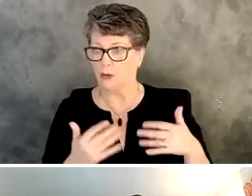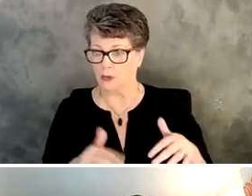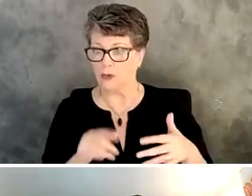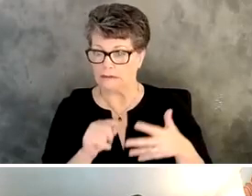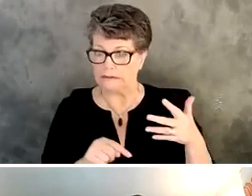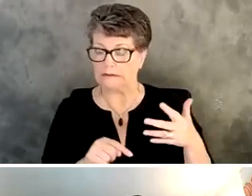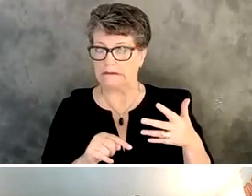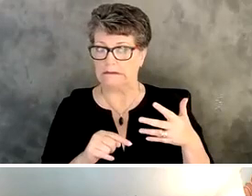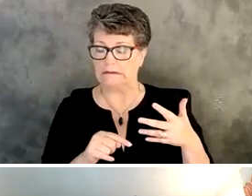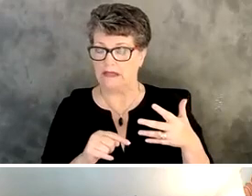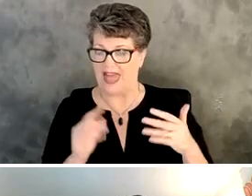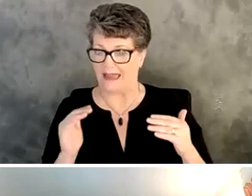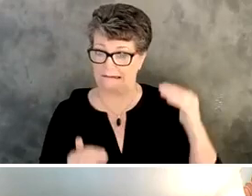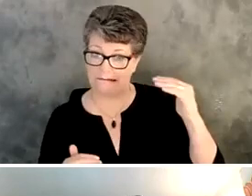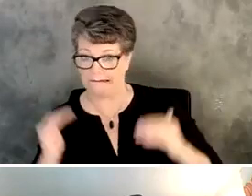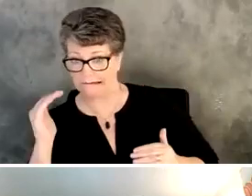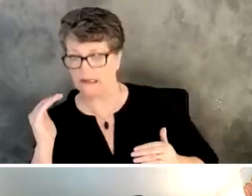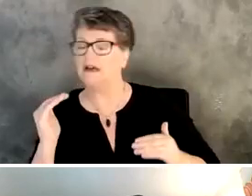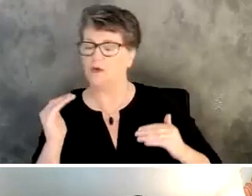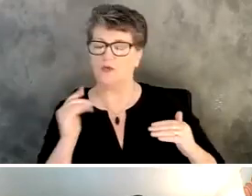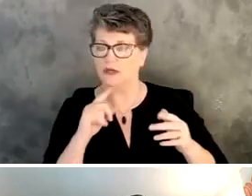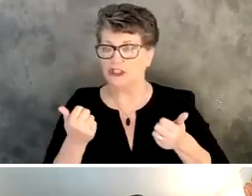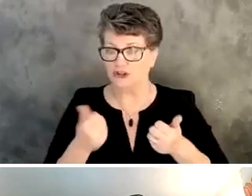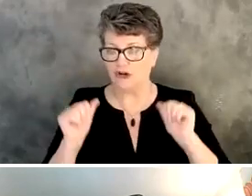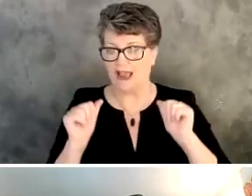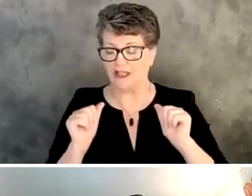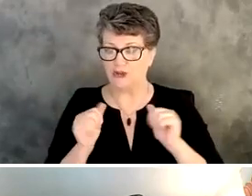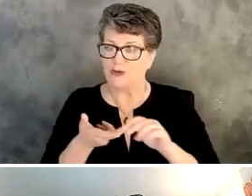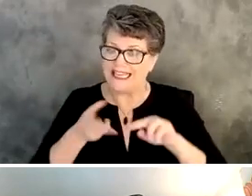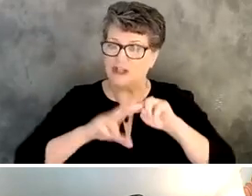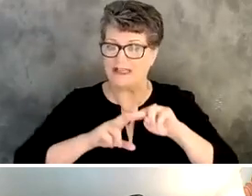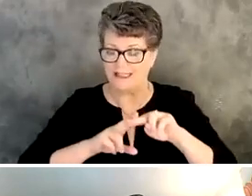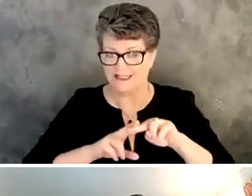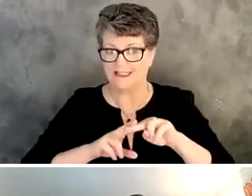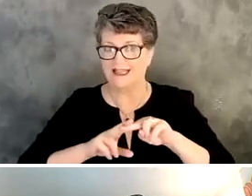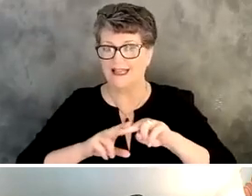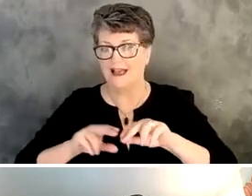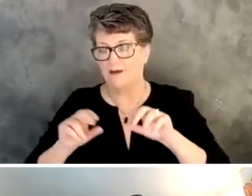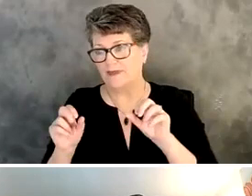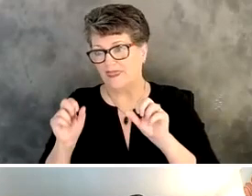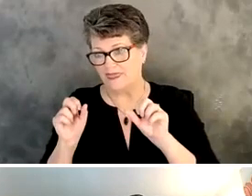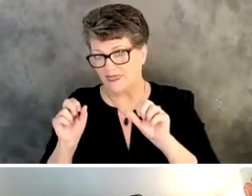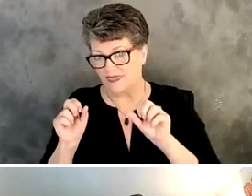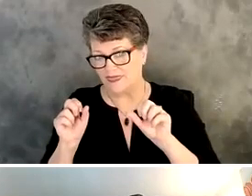this health disparity is less. So we're just trying to increase, if possible, the